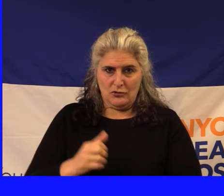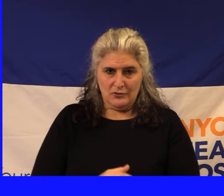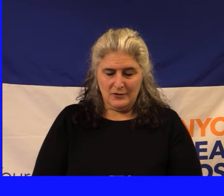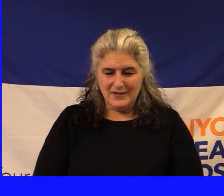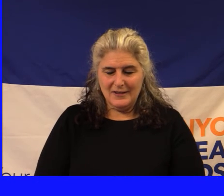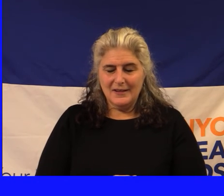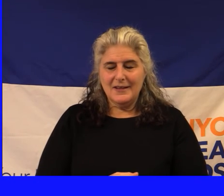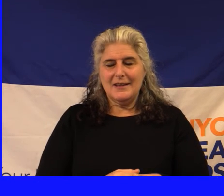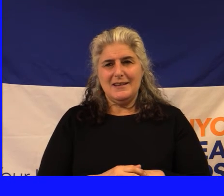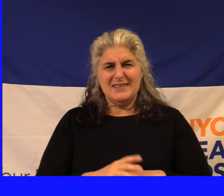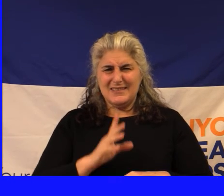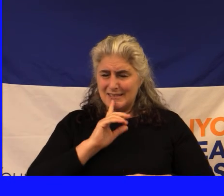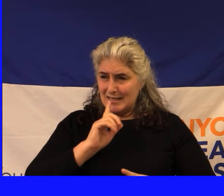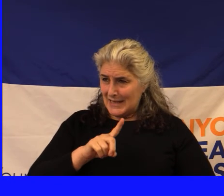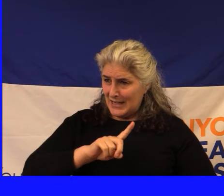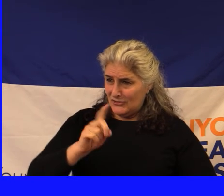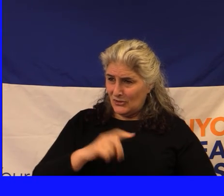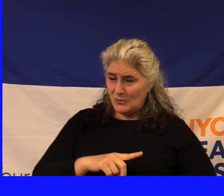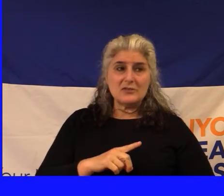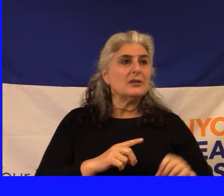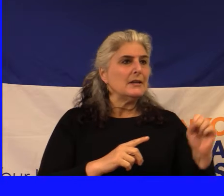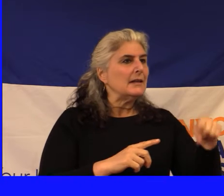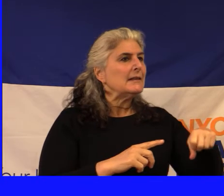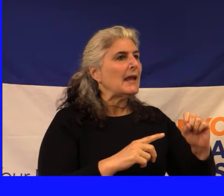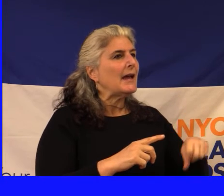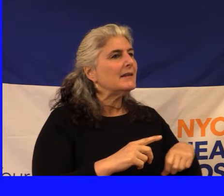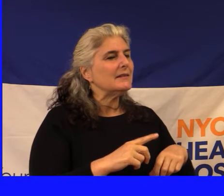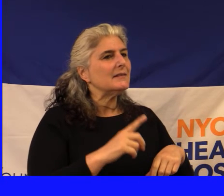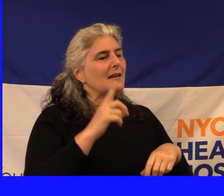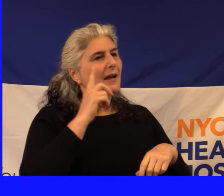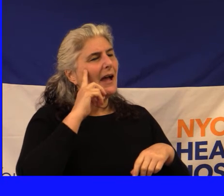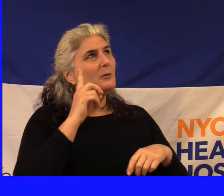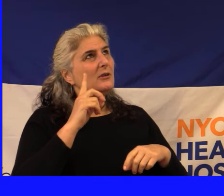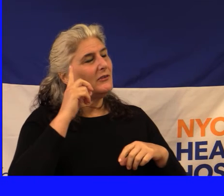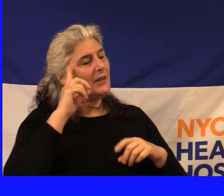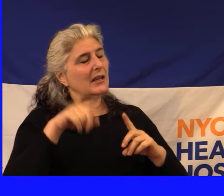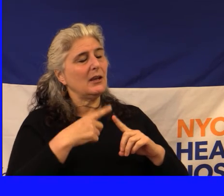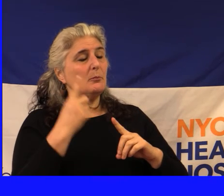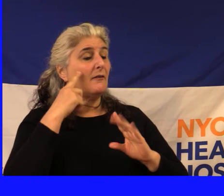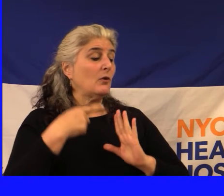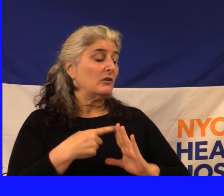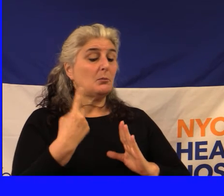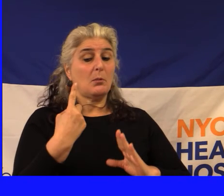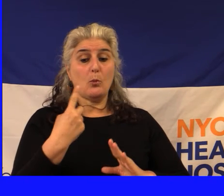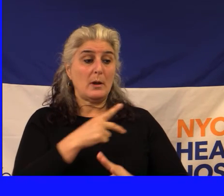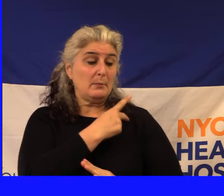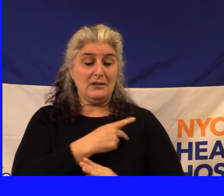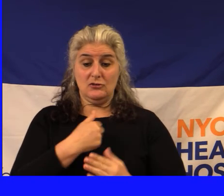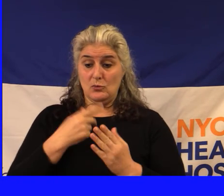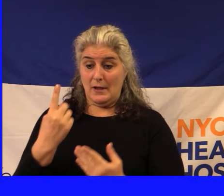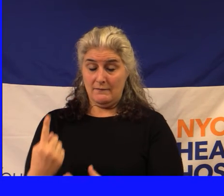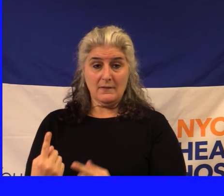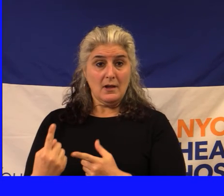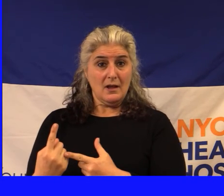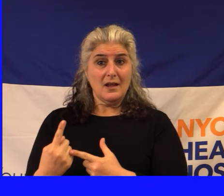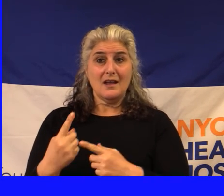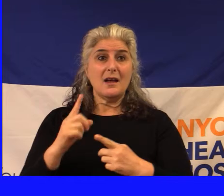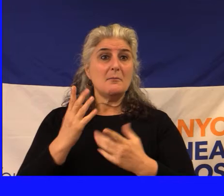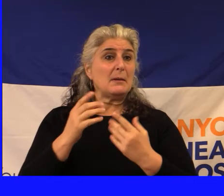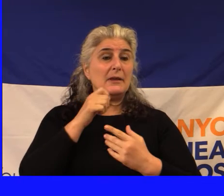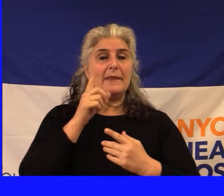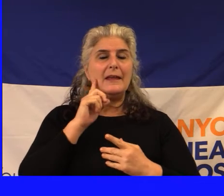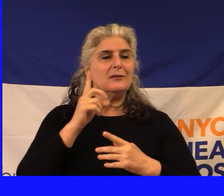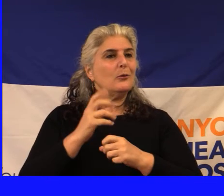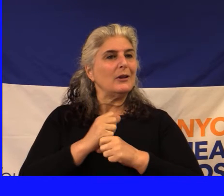does that answer the question? Yeah, I was thinking about the examples where you have a patient and then the patient suddenly, because they don't get care with